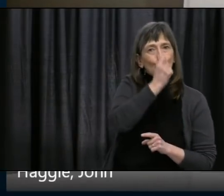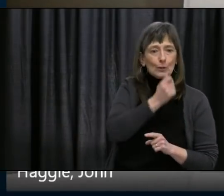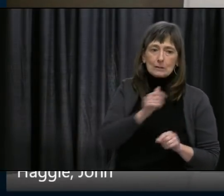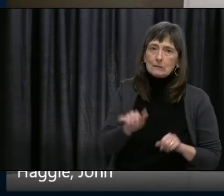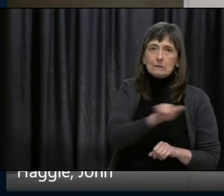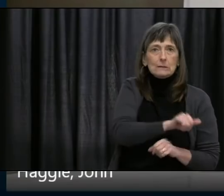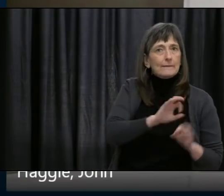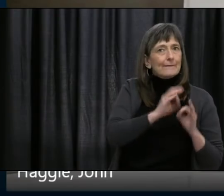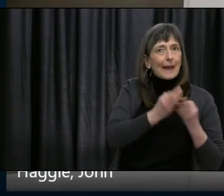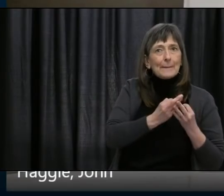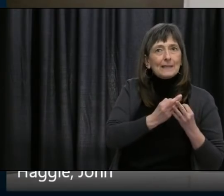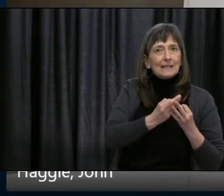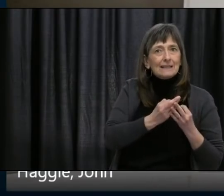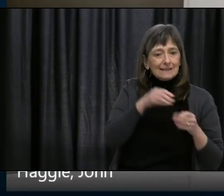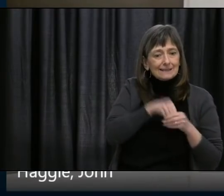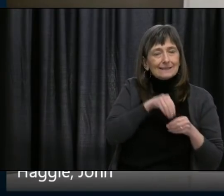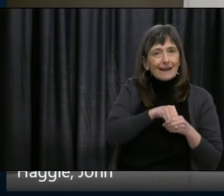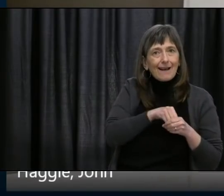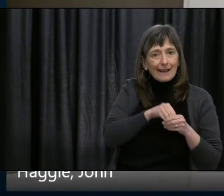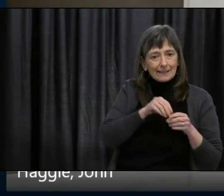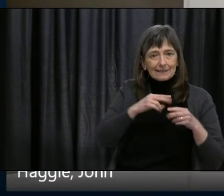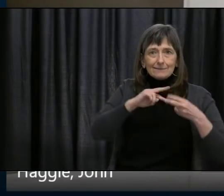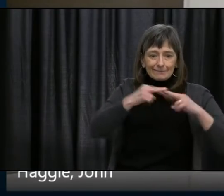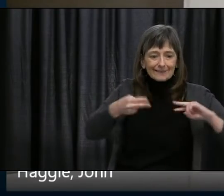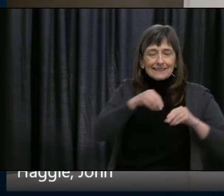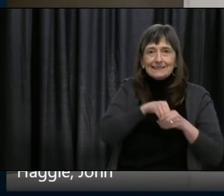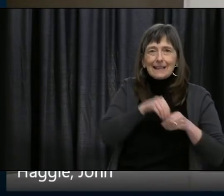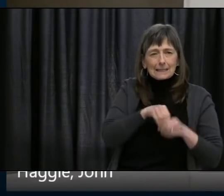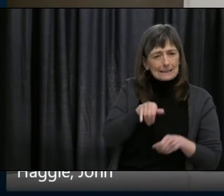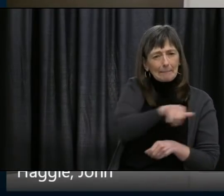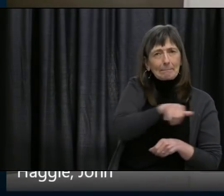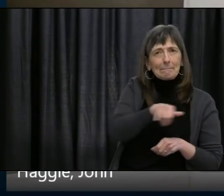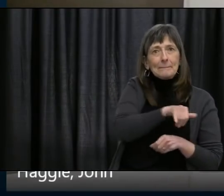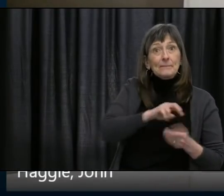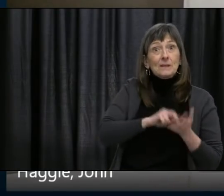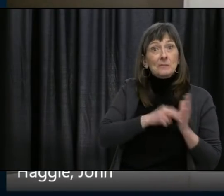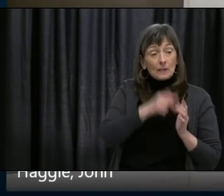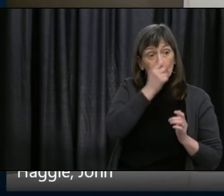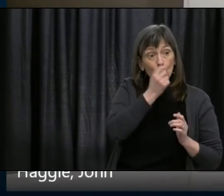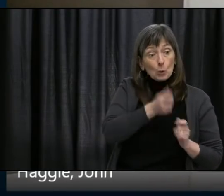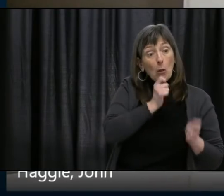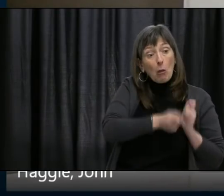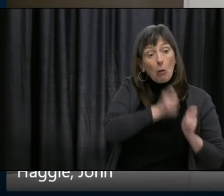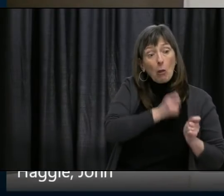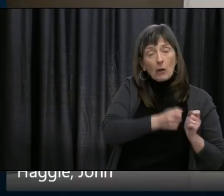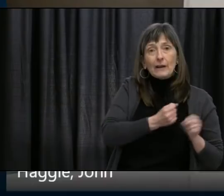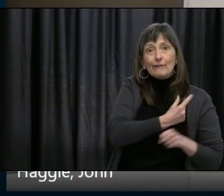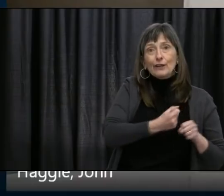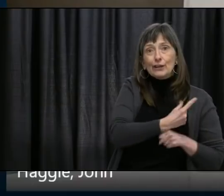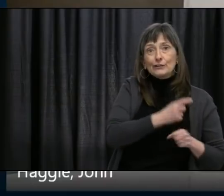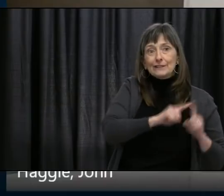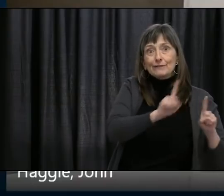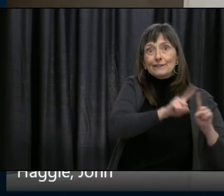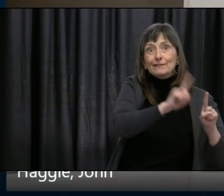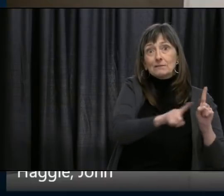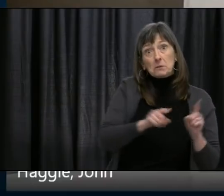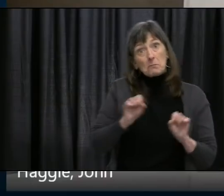influenza. And what this year's vaccine works on, next year you'll need a different vaccine